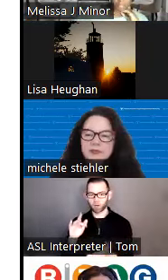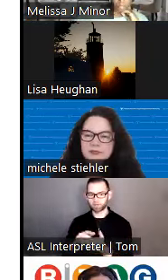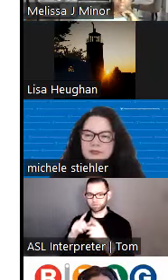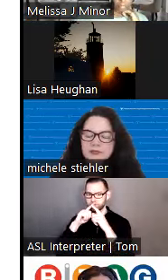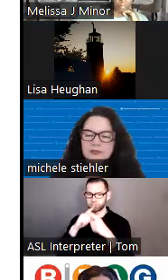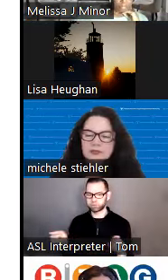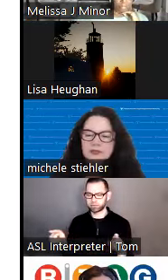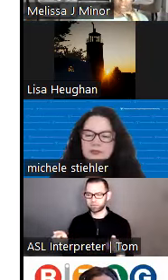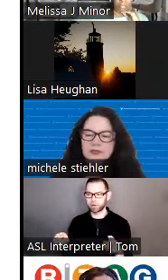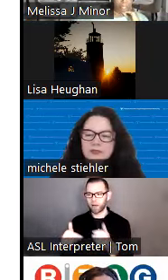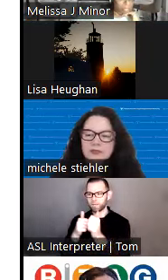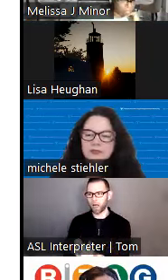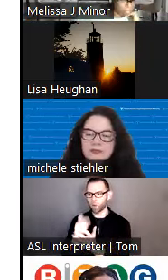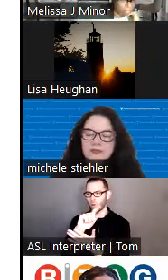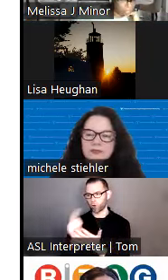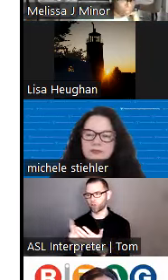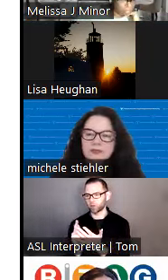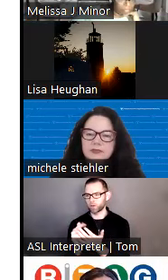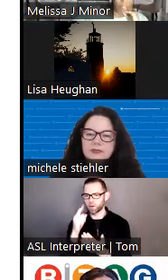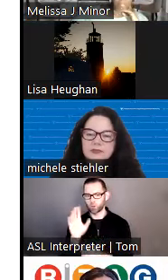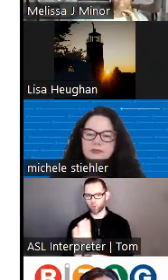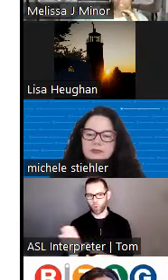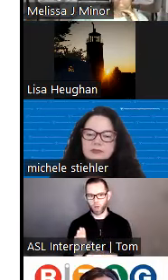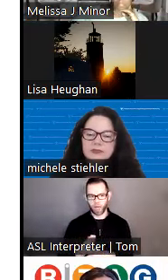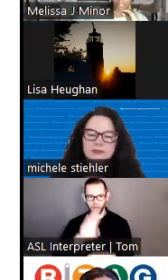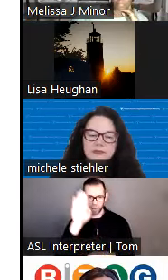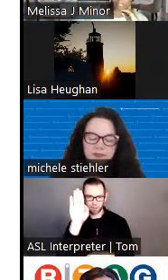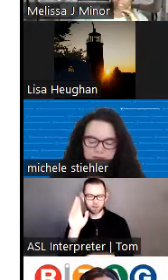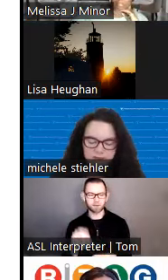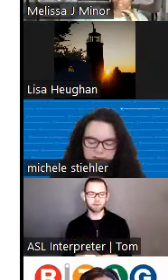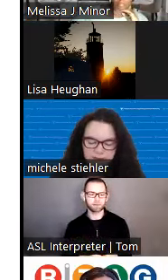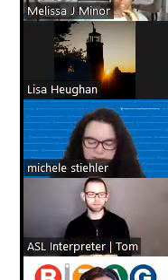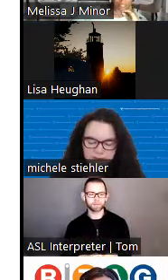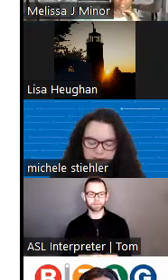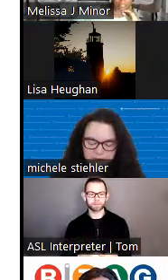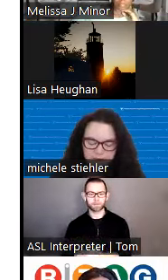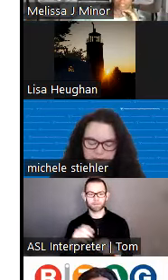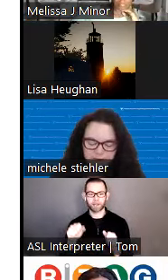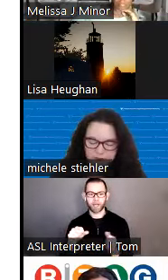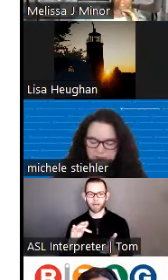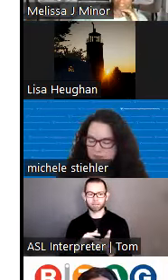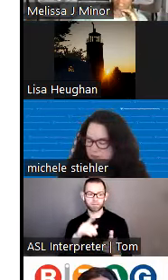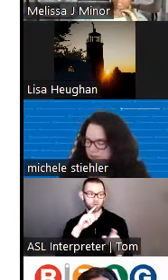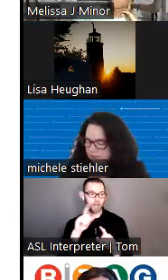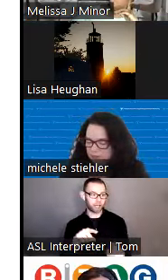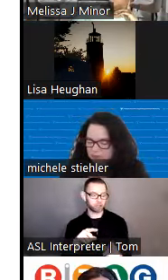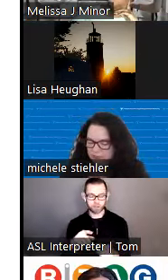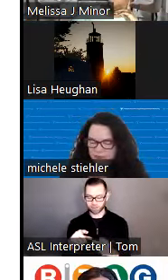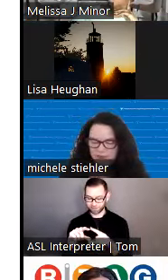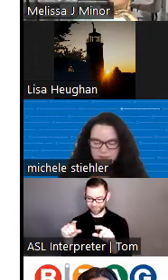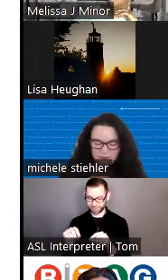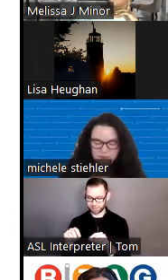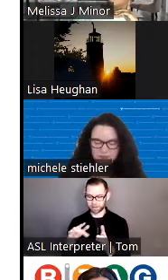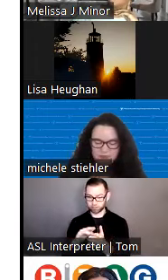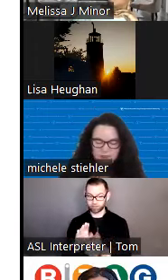order that they raise their hands. To speak, click reactions, then raise hand. You can also click the Alt